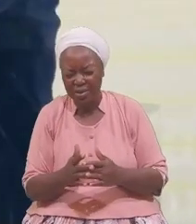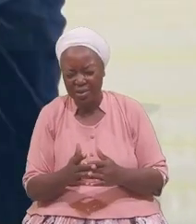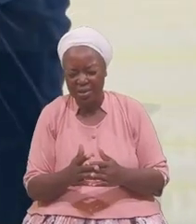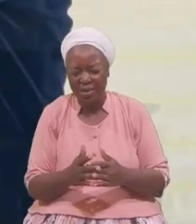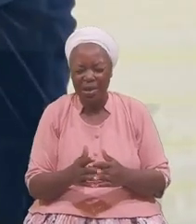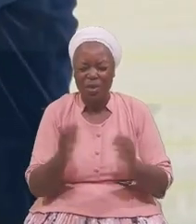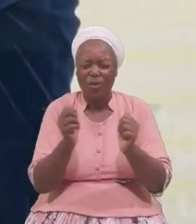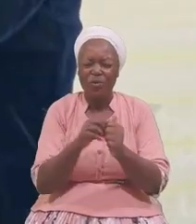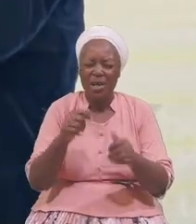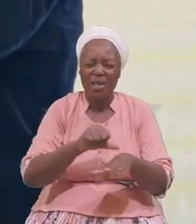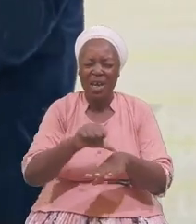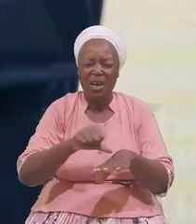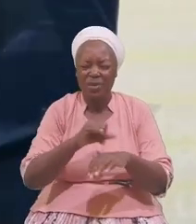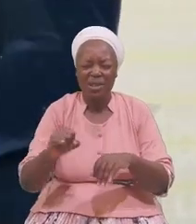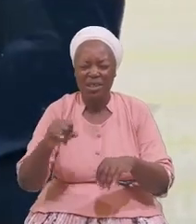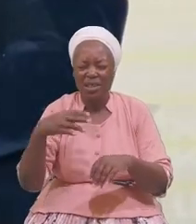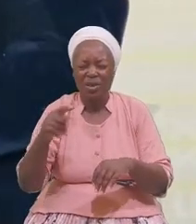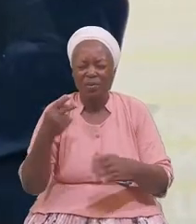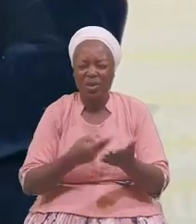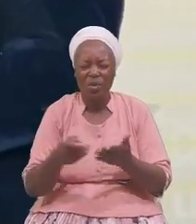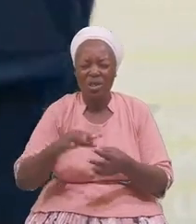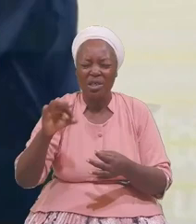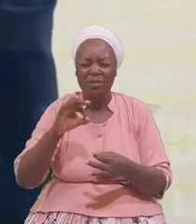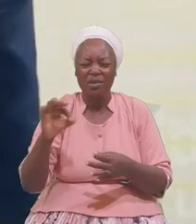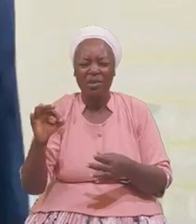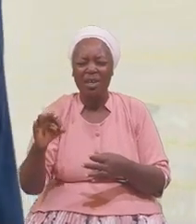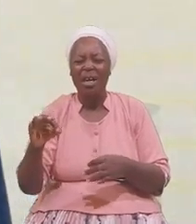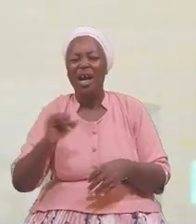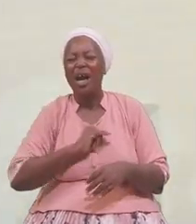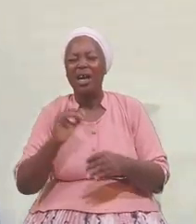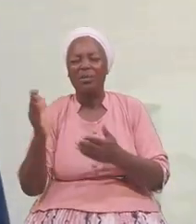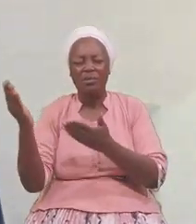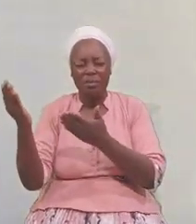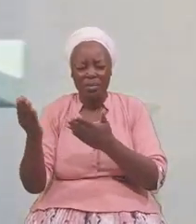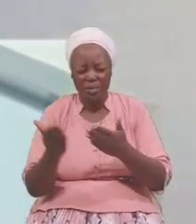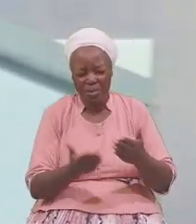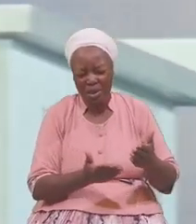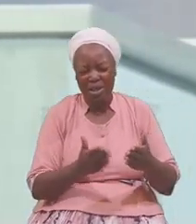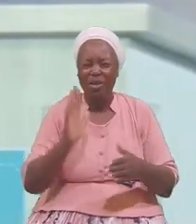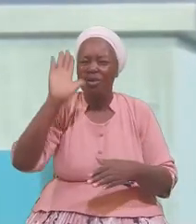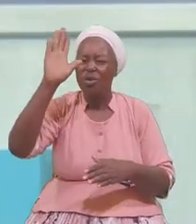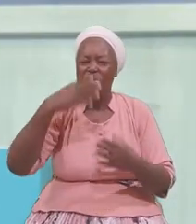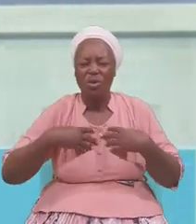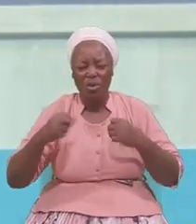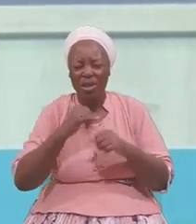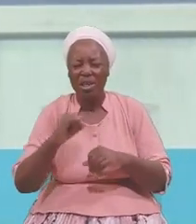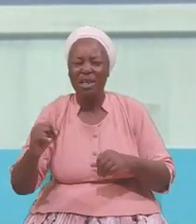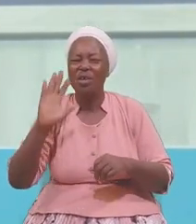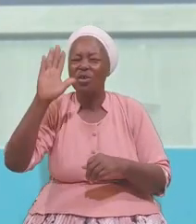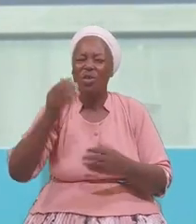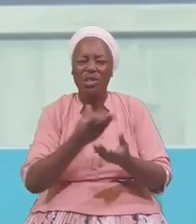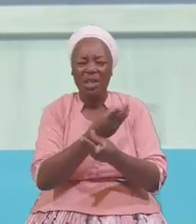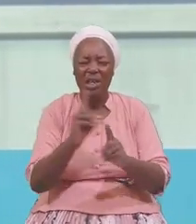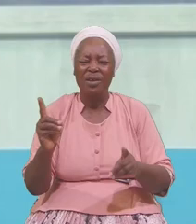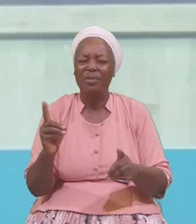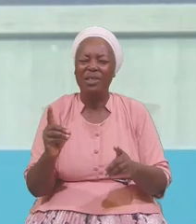the anointing of the Holy Ghost, I bring your healing, your